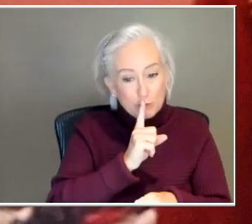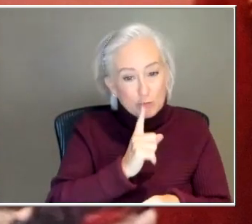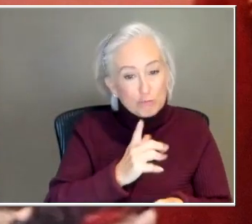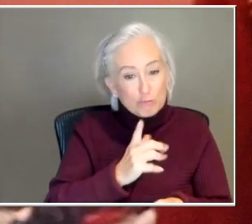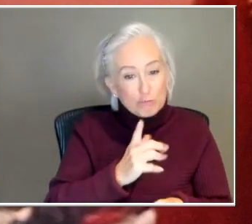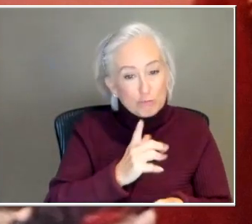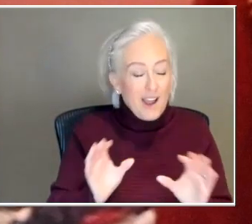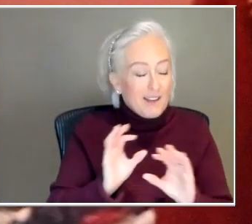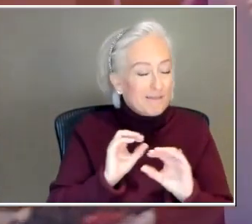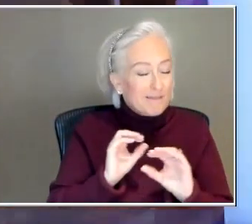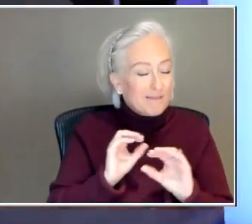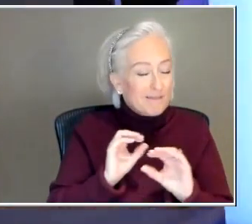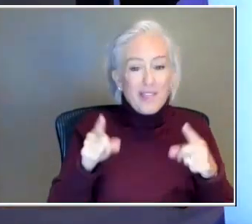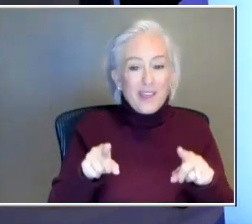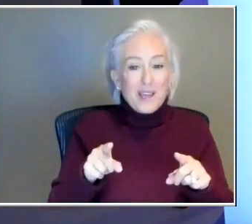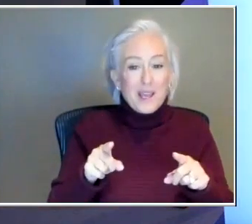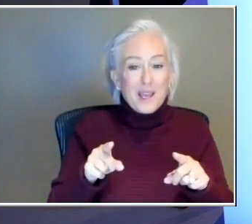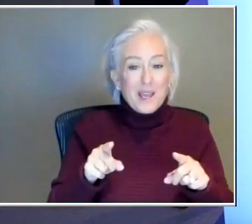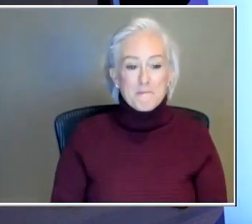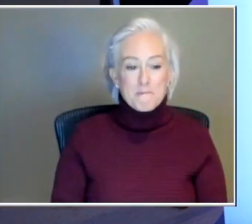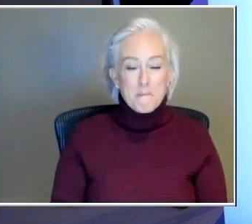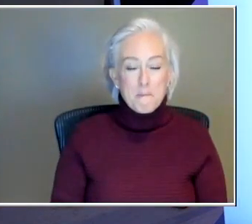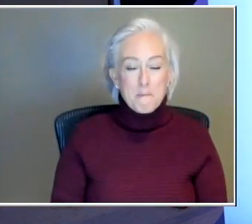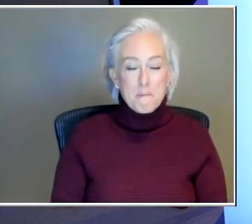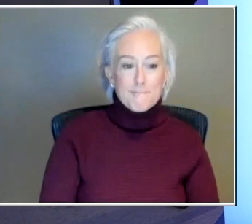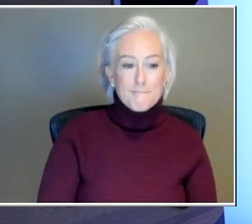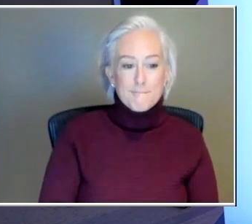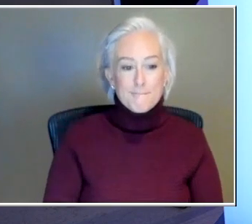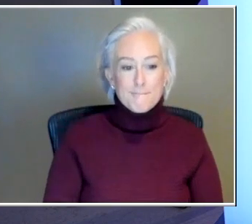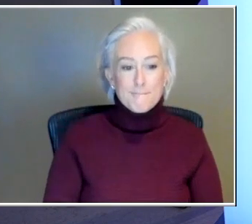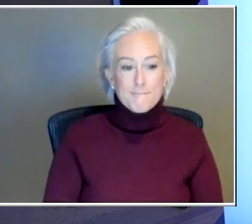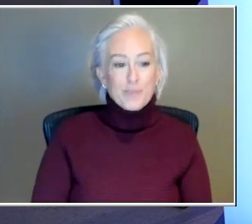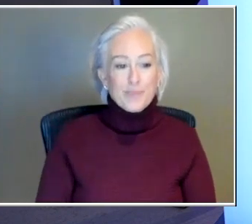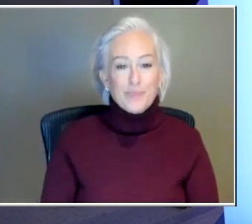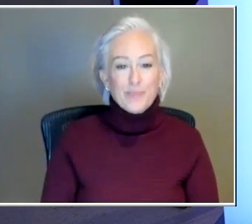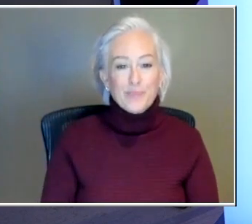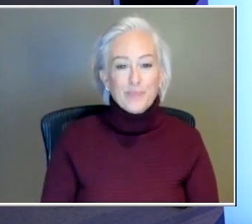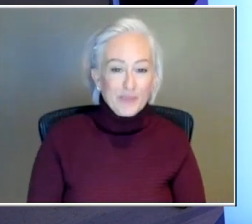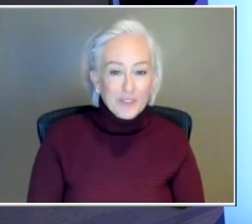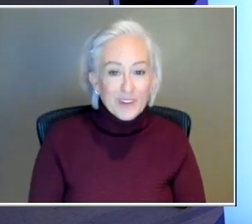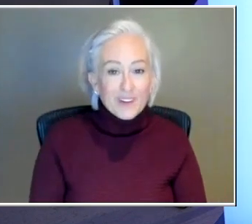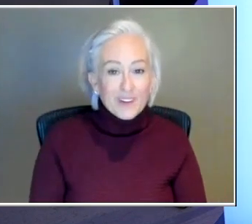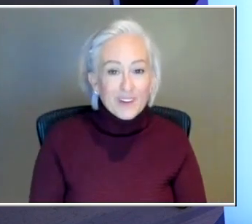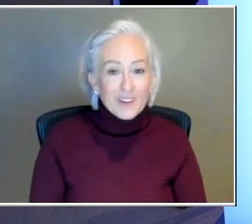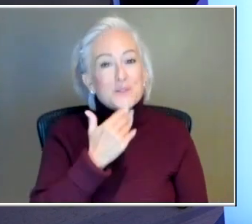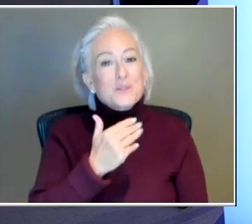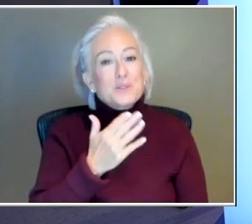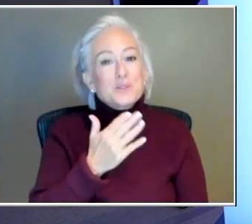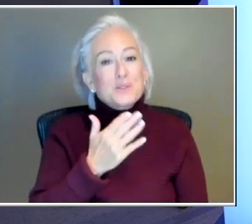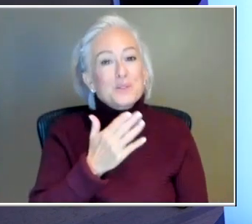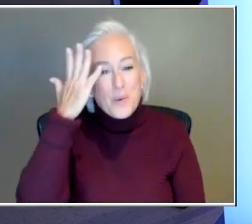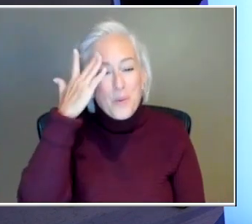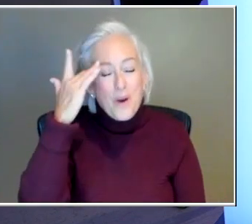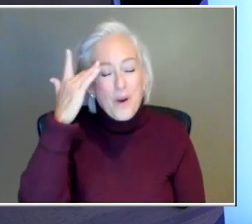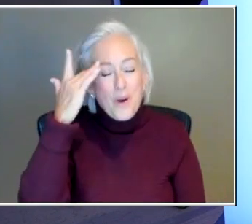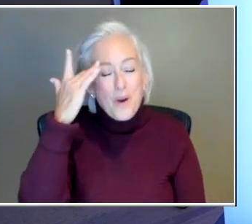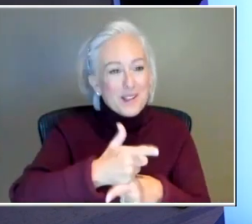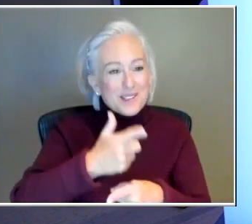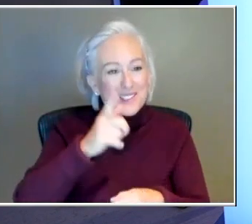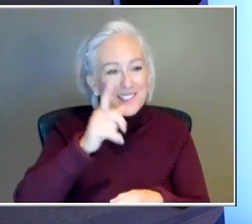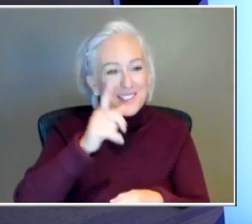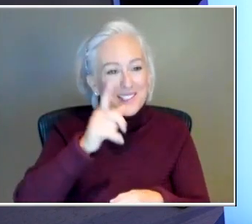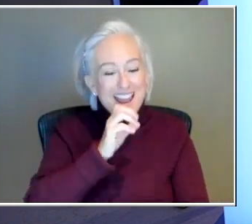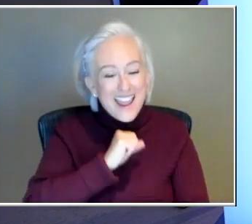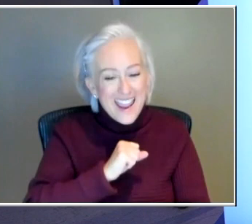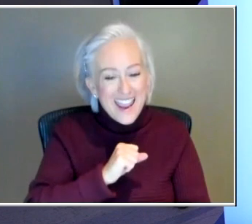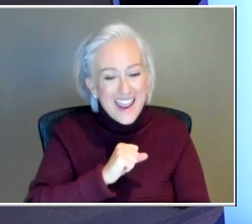always there. A kind of a nice, sweet thing to happen, because siblings at that age, going through high school, and so a kind of unexpected relationship and bond